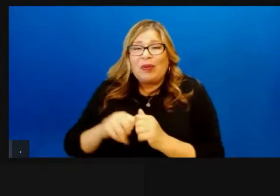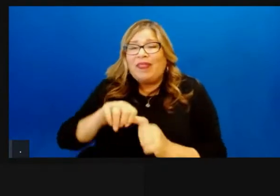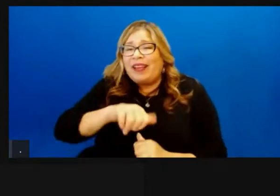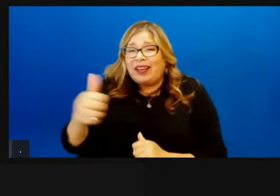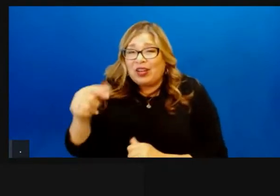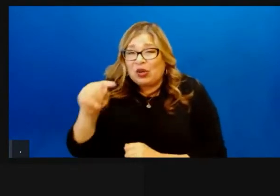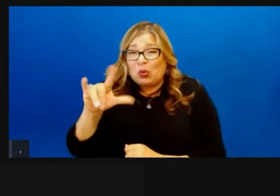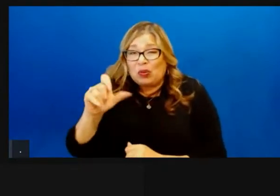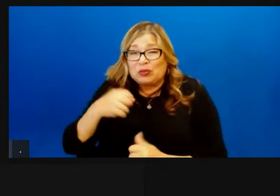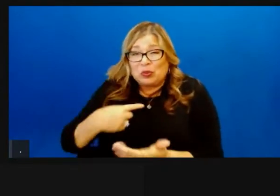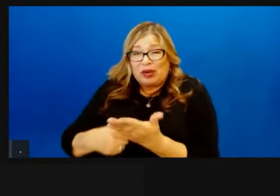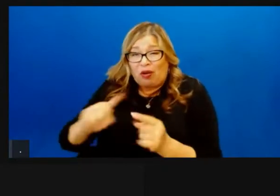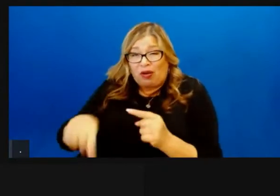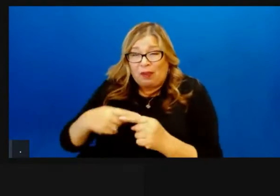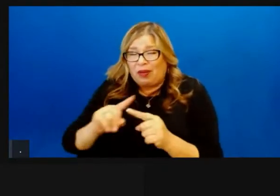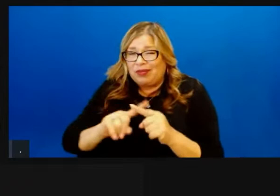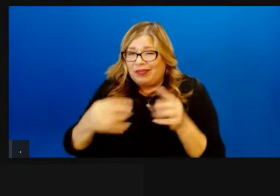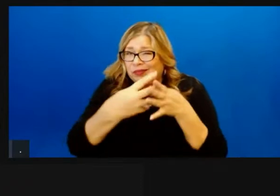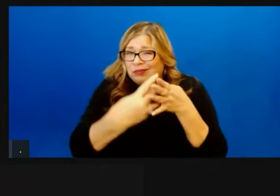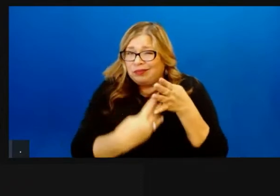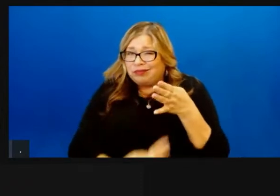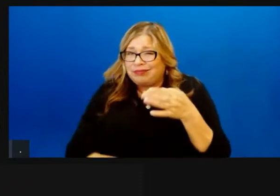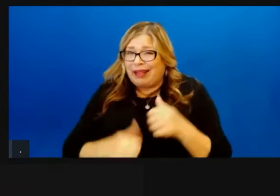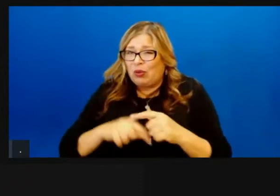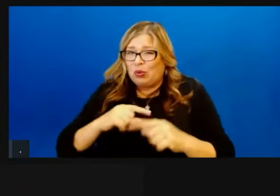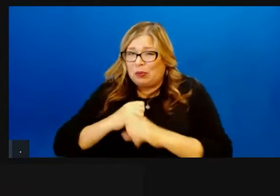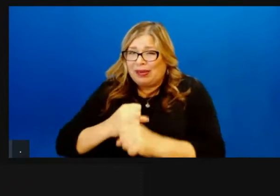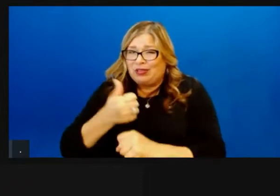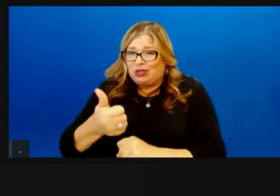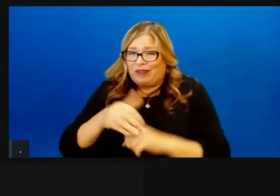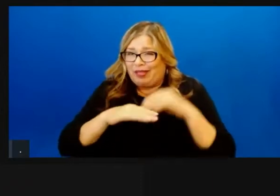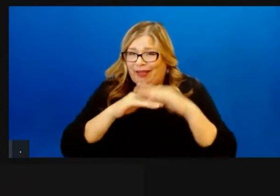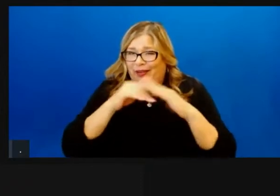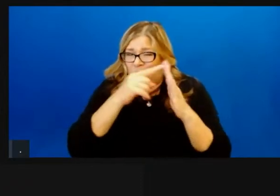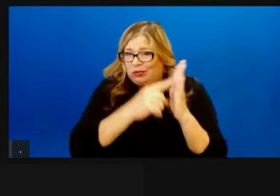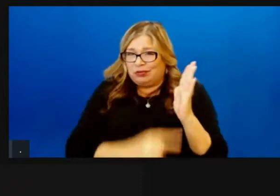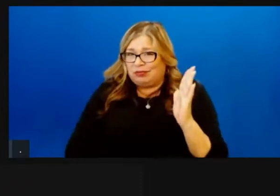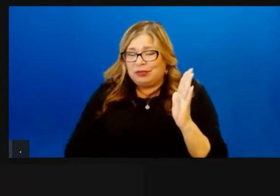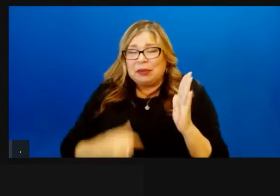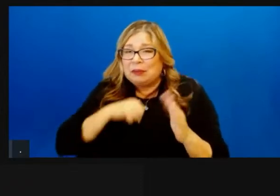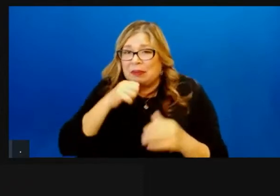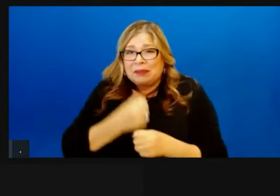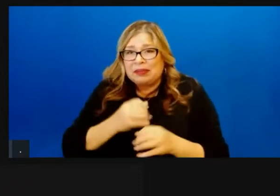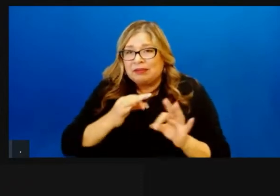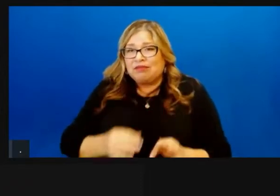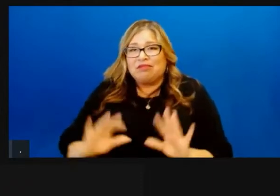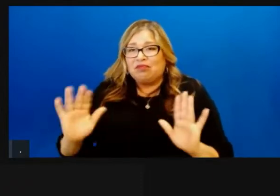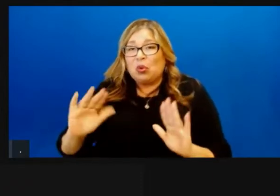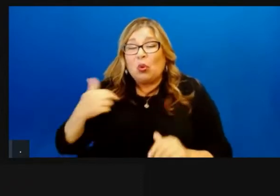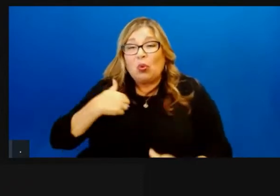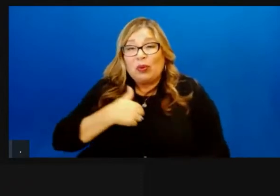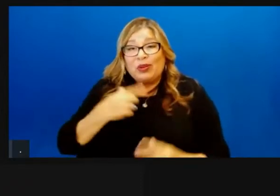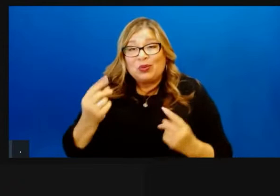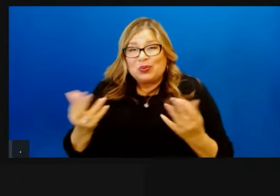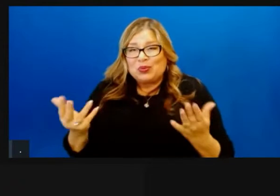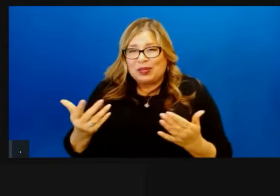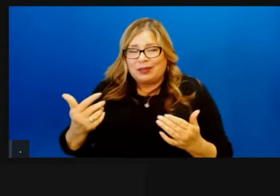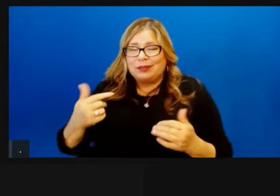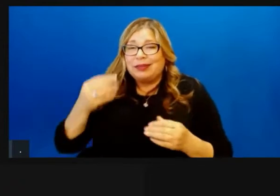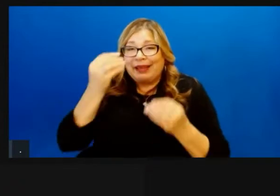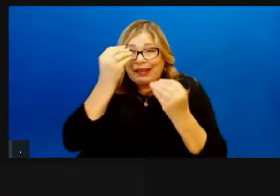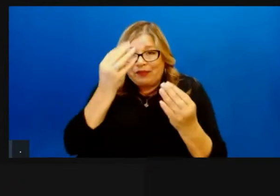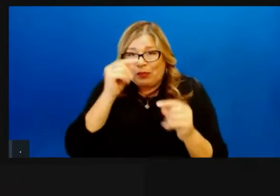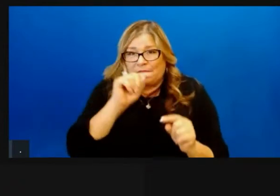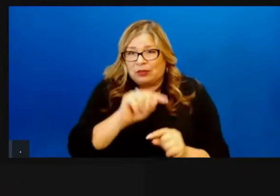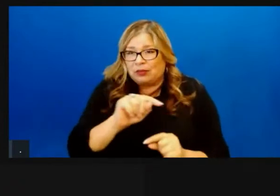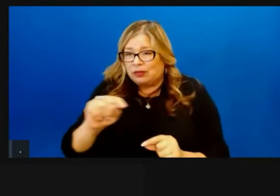I think it's going to be important. We will always continue to watch the data. We will see that as we move